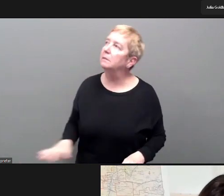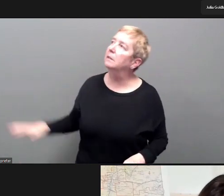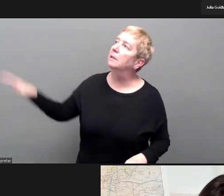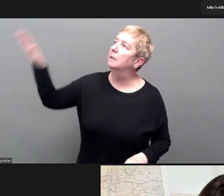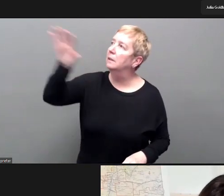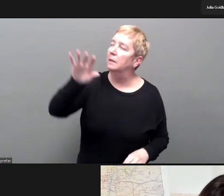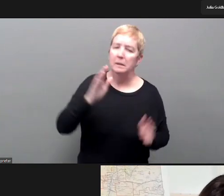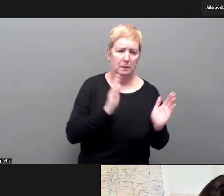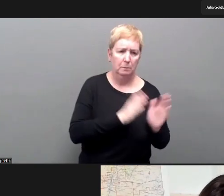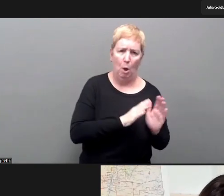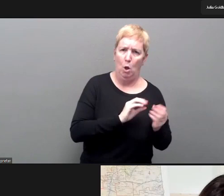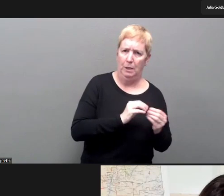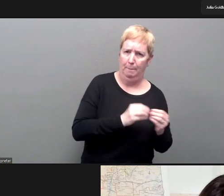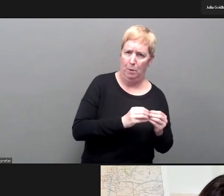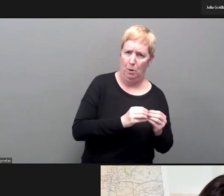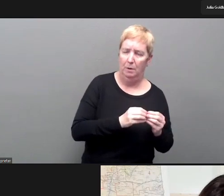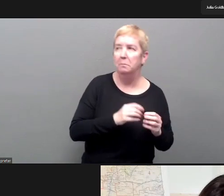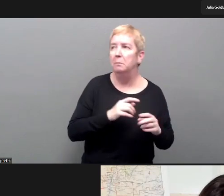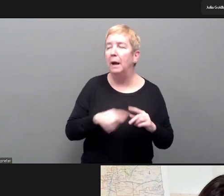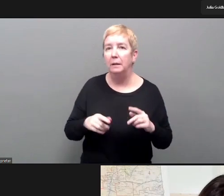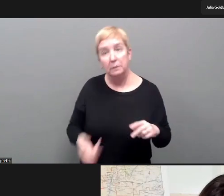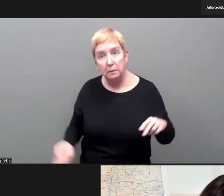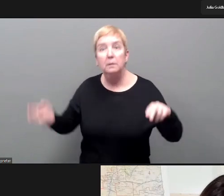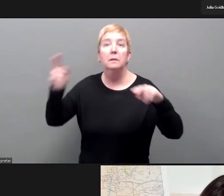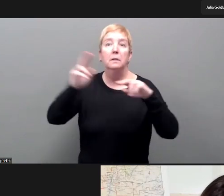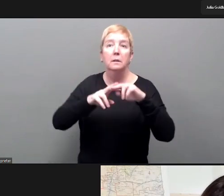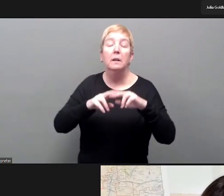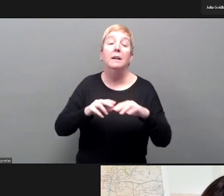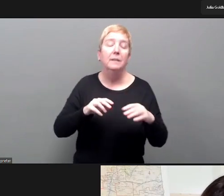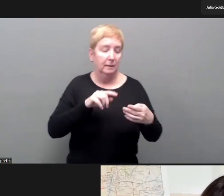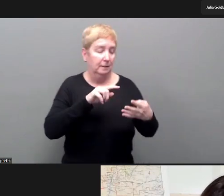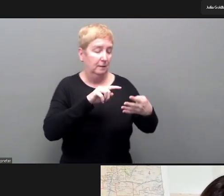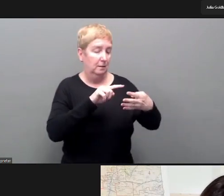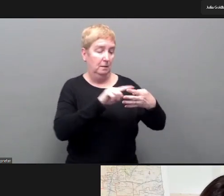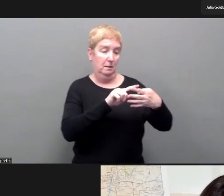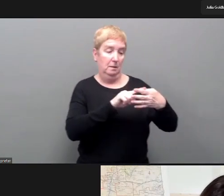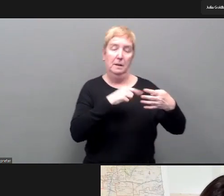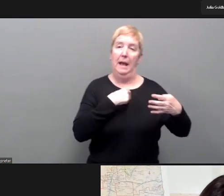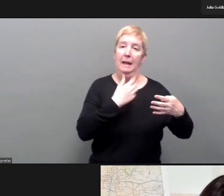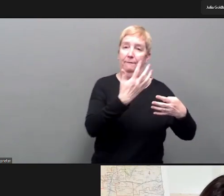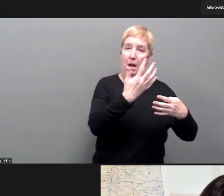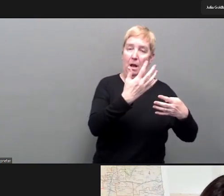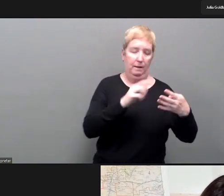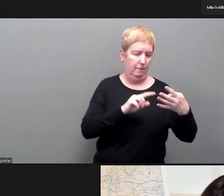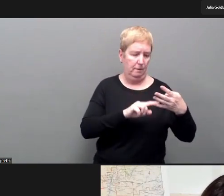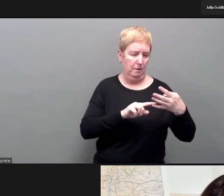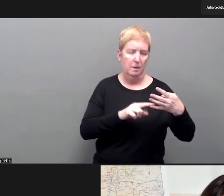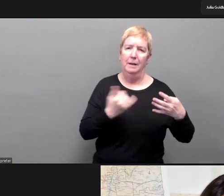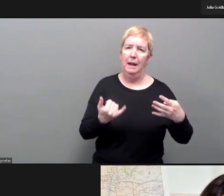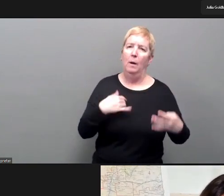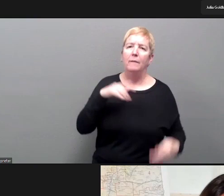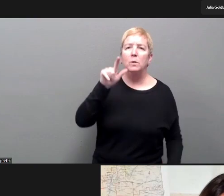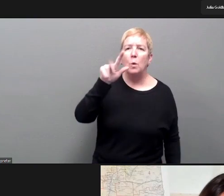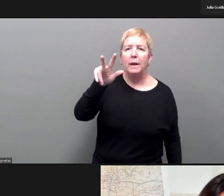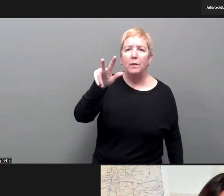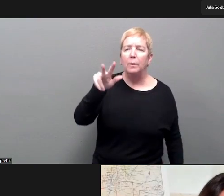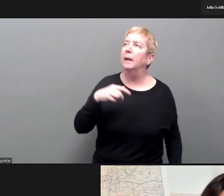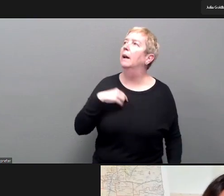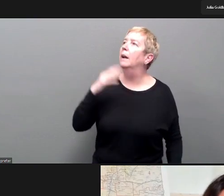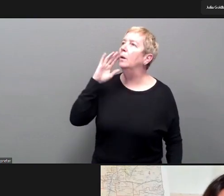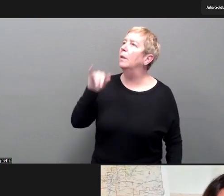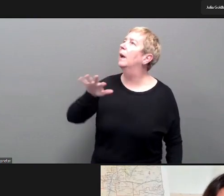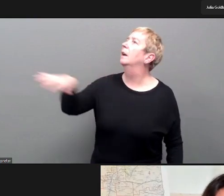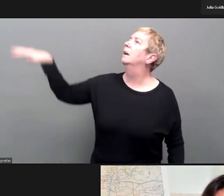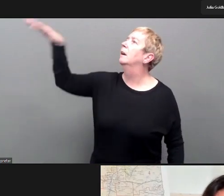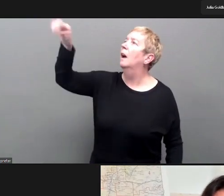We got 23 in the last week. There were 5 the first week of January. They're kind of exploding in other cities. And I wonder